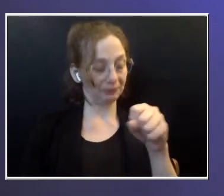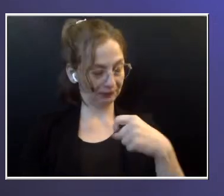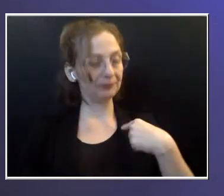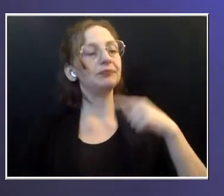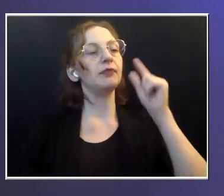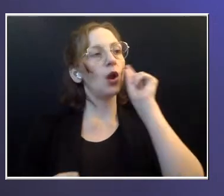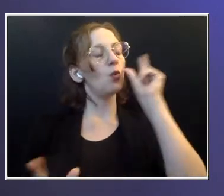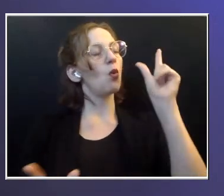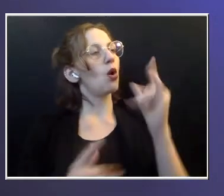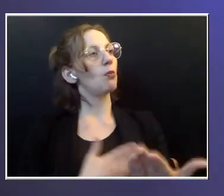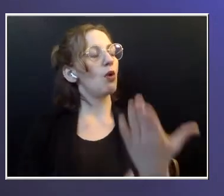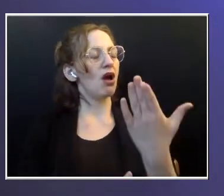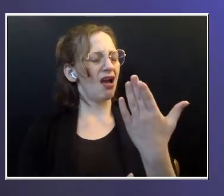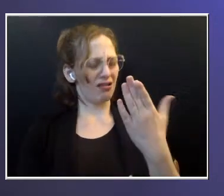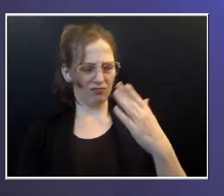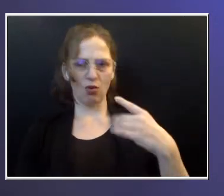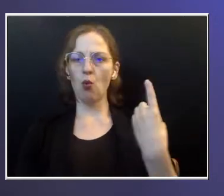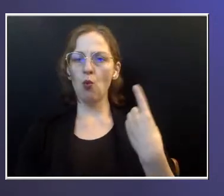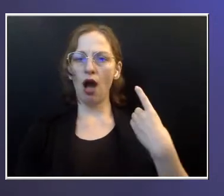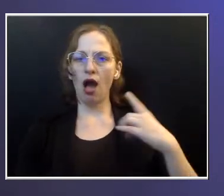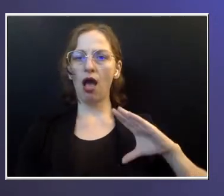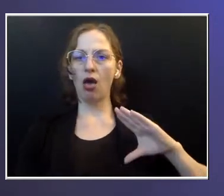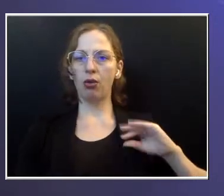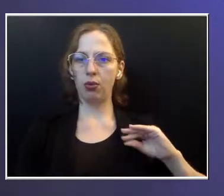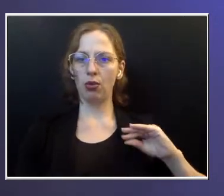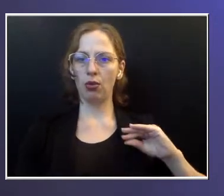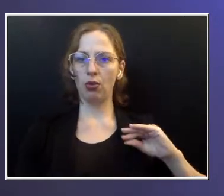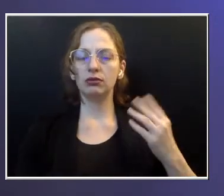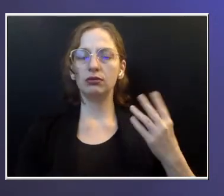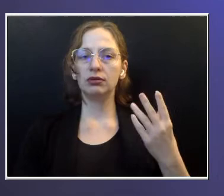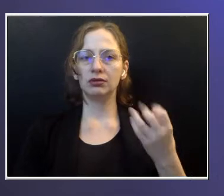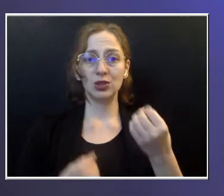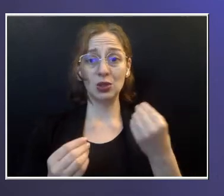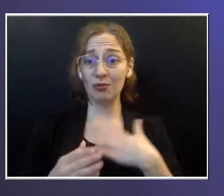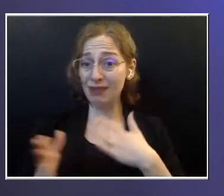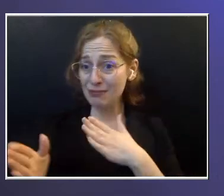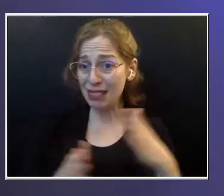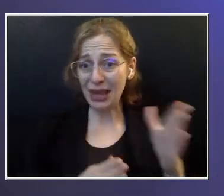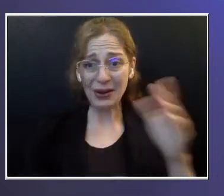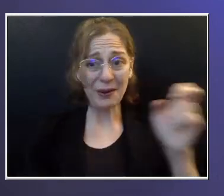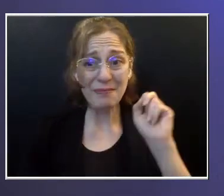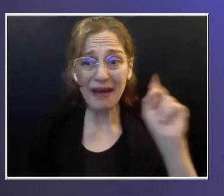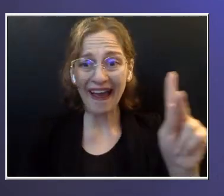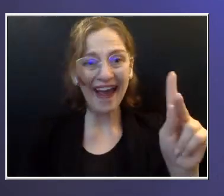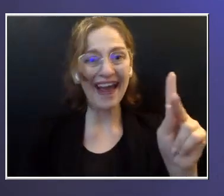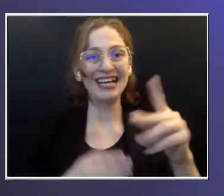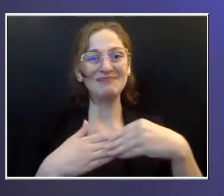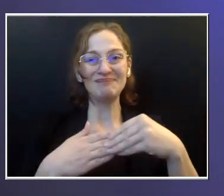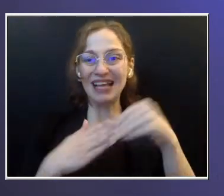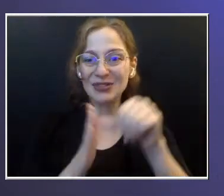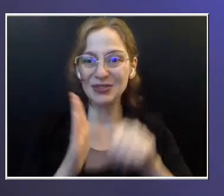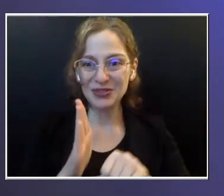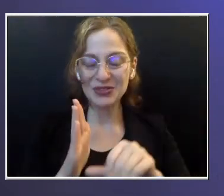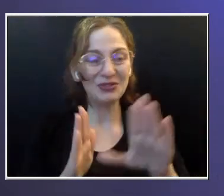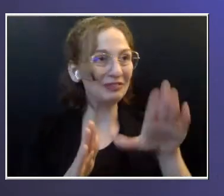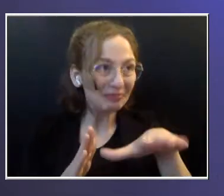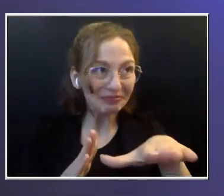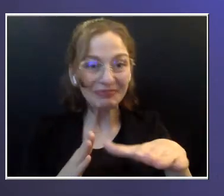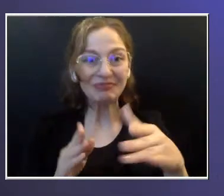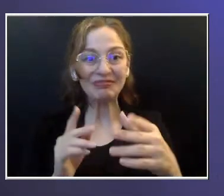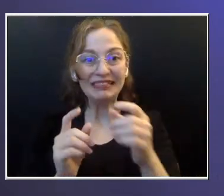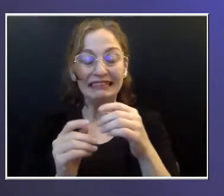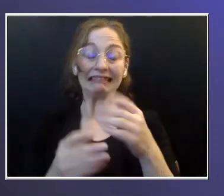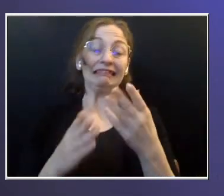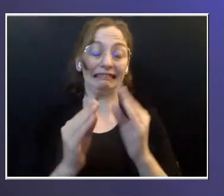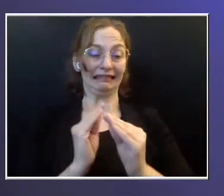my plan was to get into plastic surgery as quick as possible, get those girls put back together again. And fortunately for me, the plastic surgeon that I